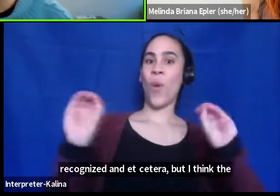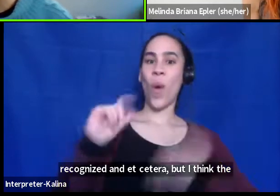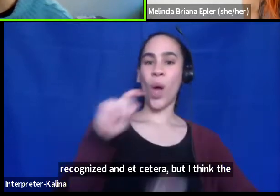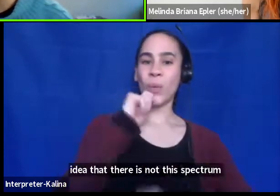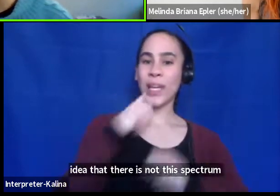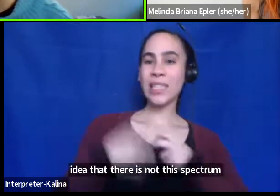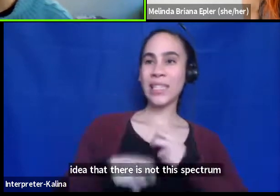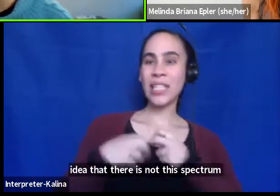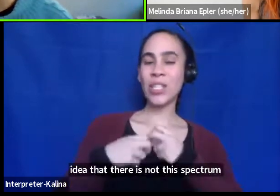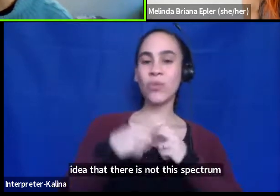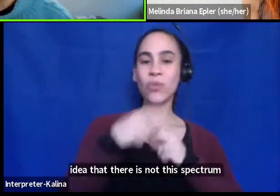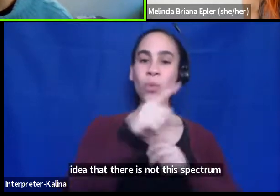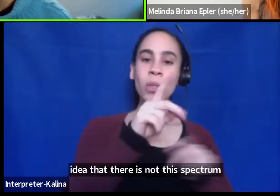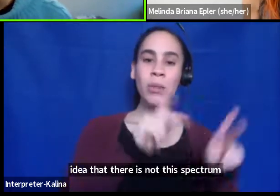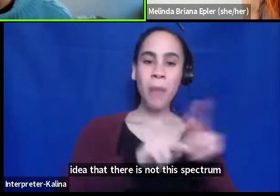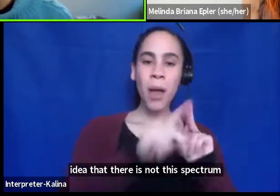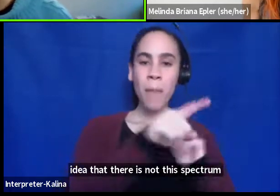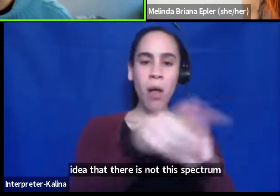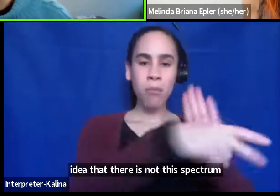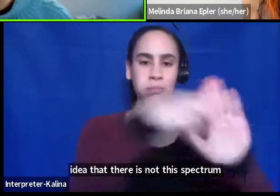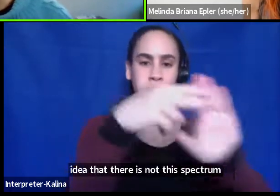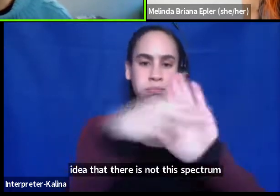labeled as Black